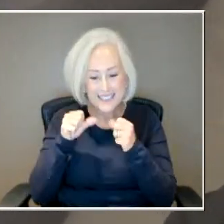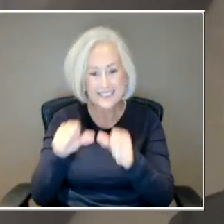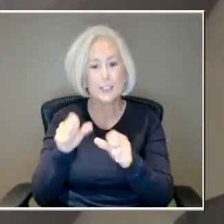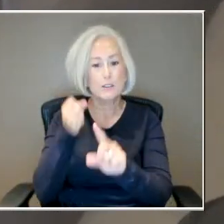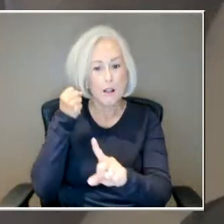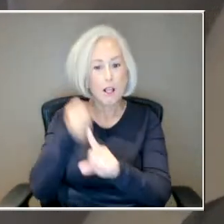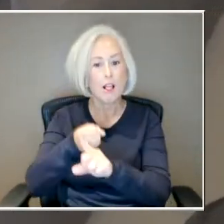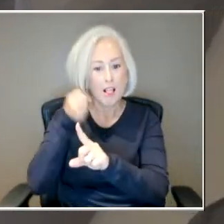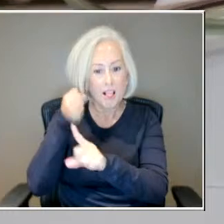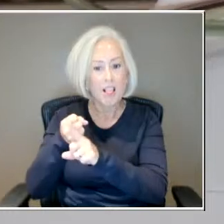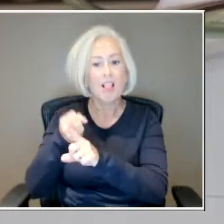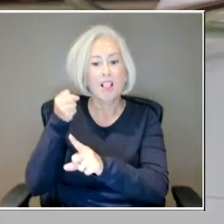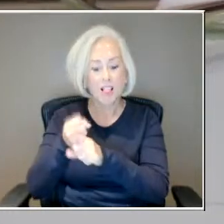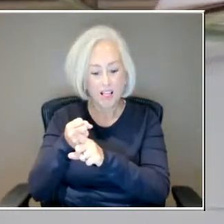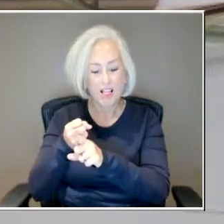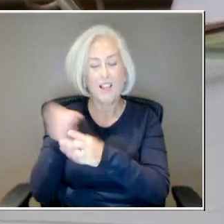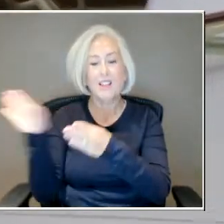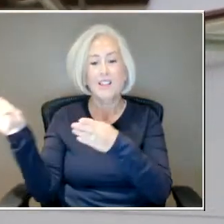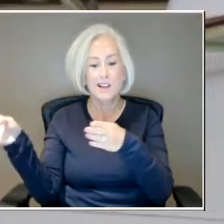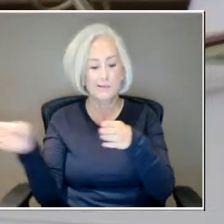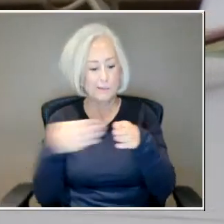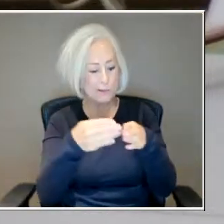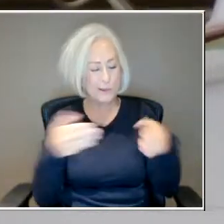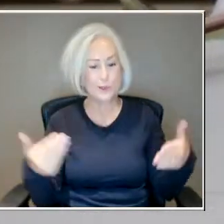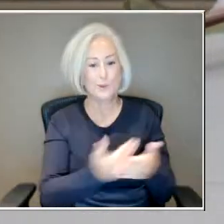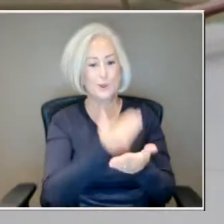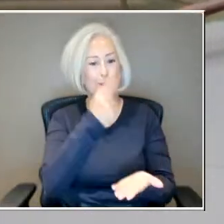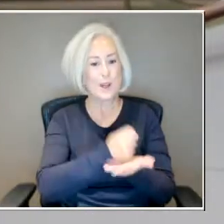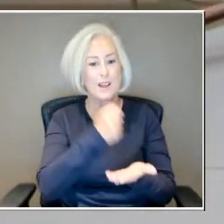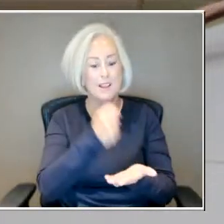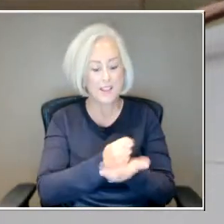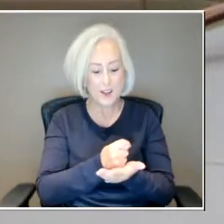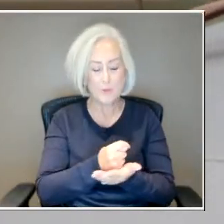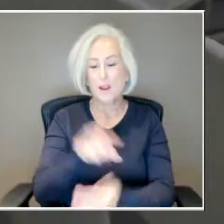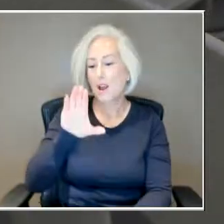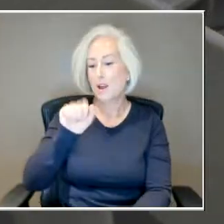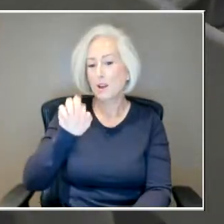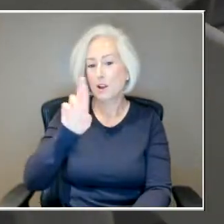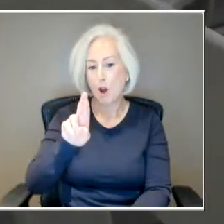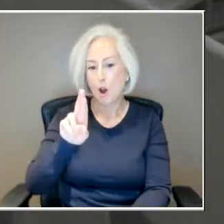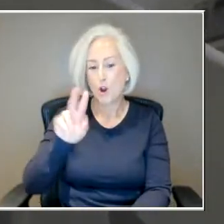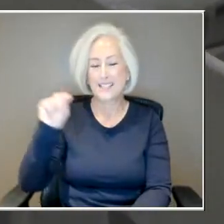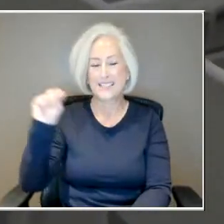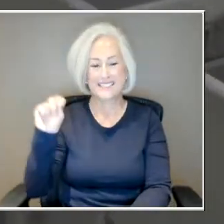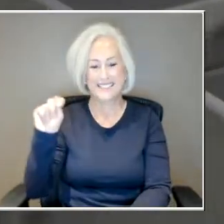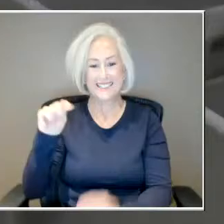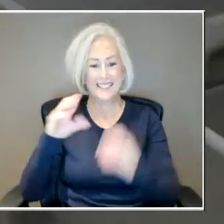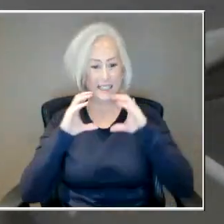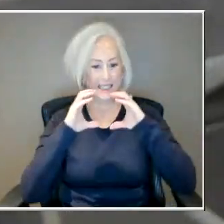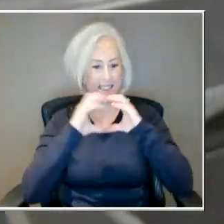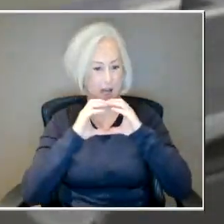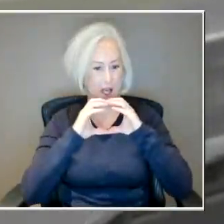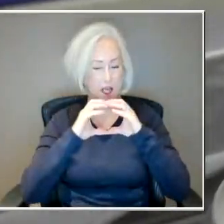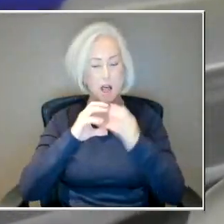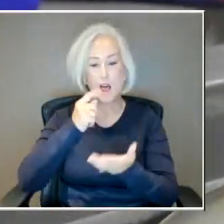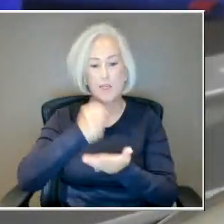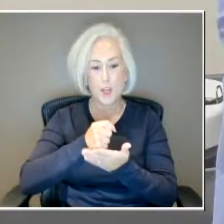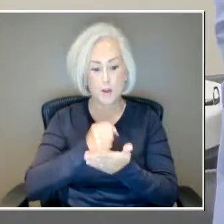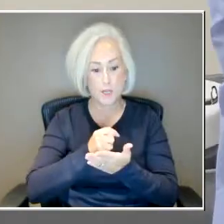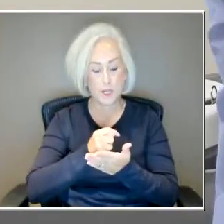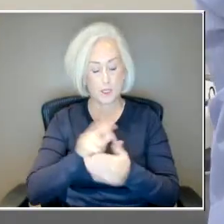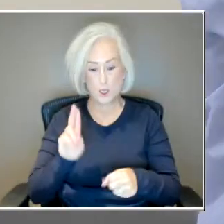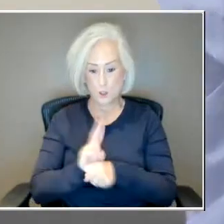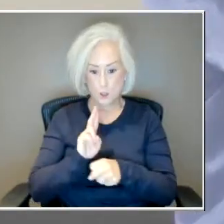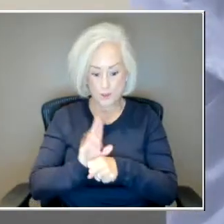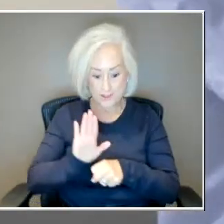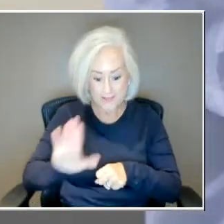immunotherapy, CAR T cell therapy, a living drug using David's own immune cells. Today, we'll see what CAR T